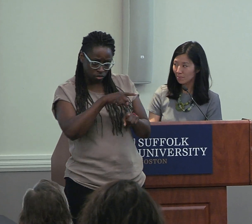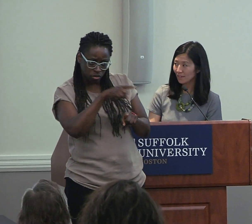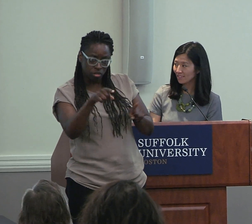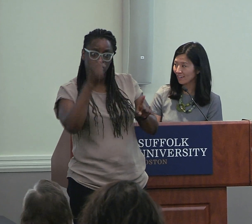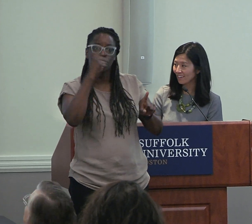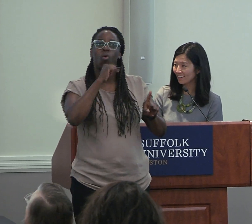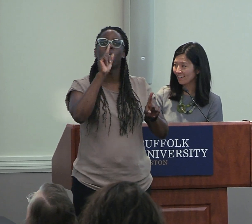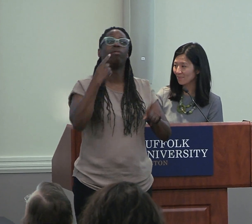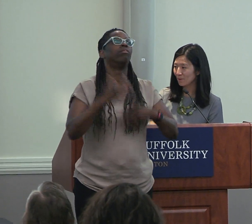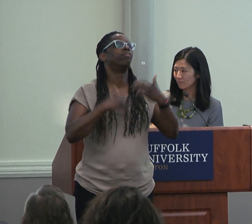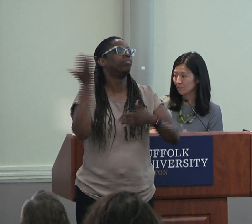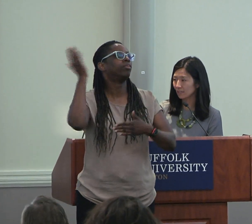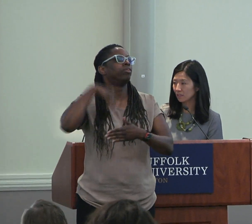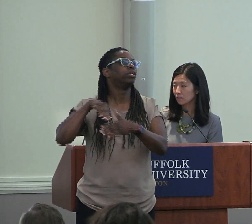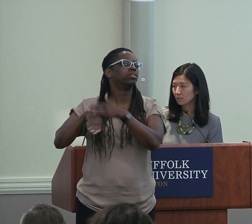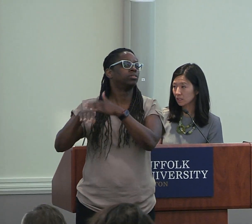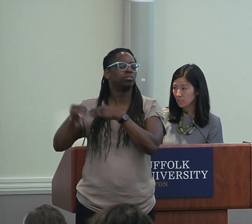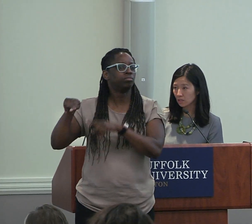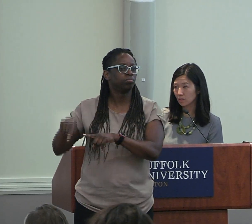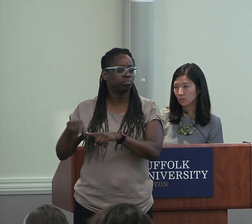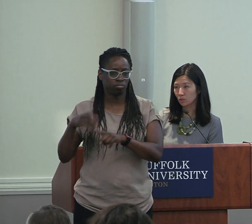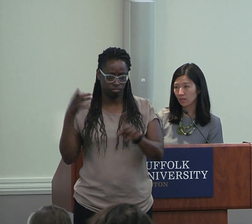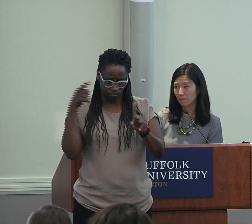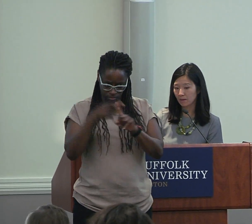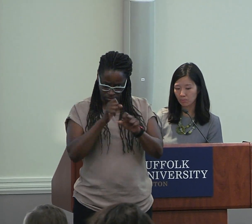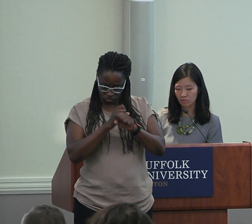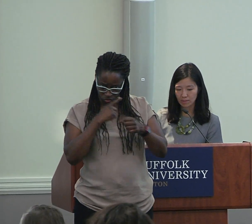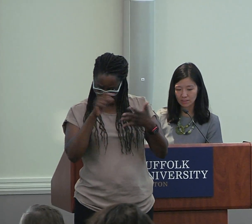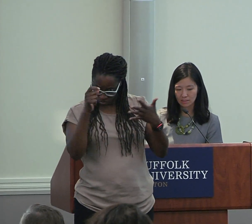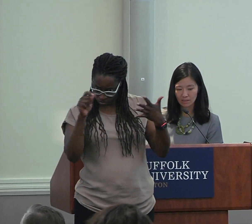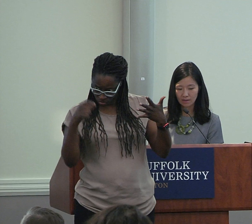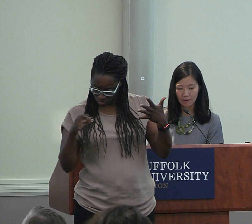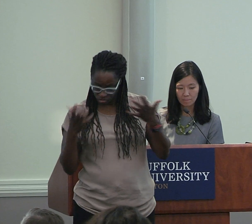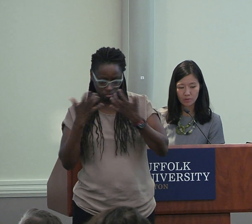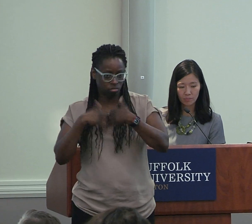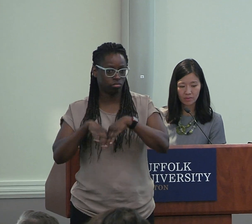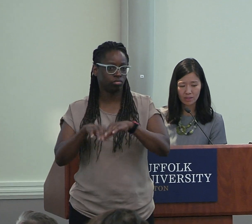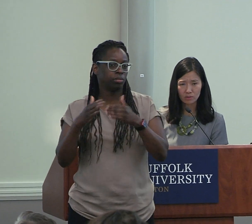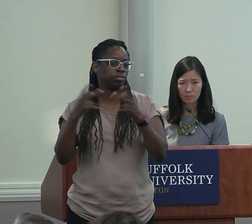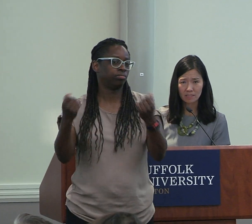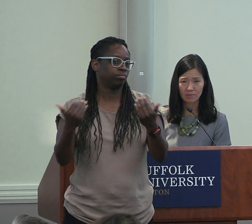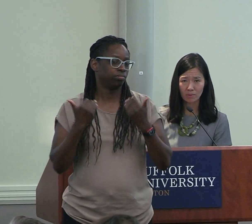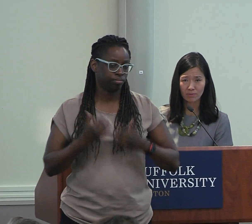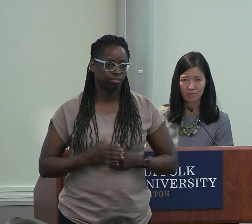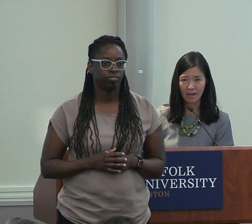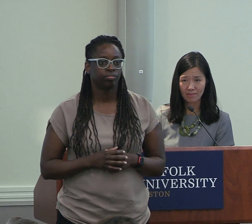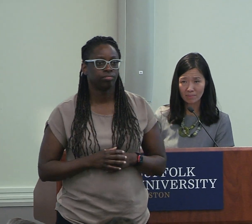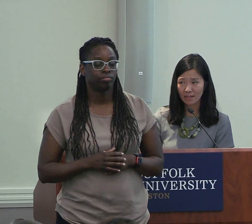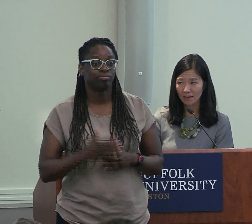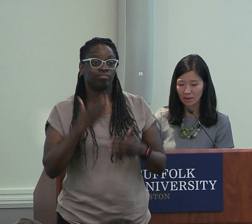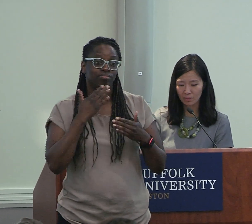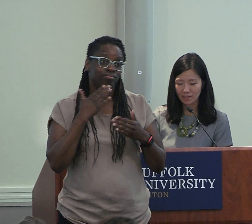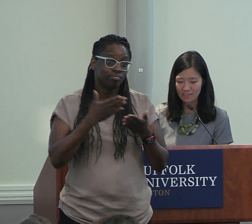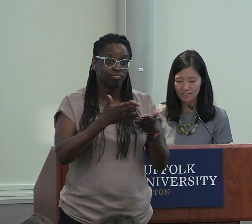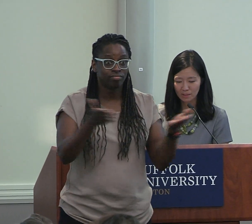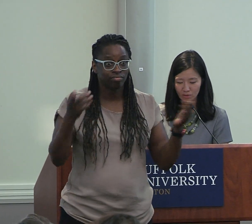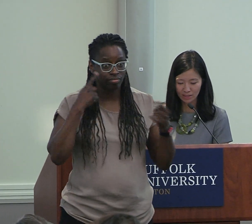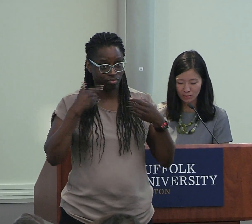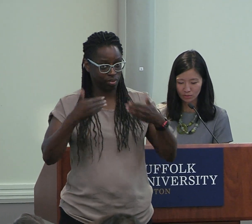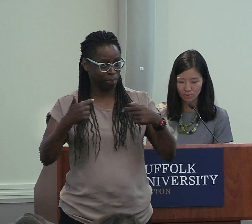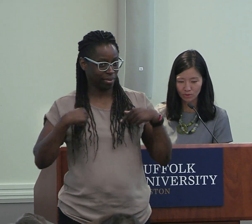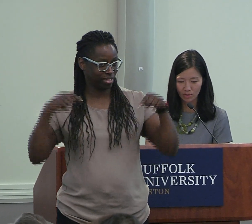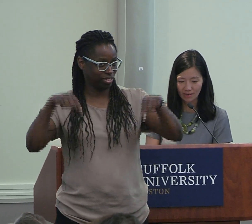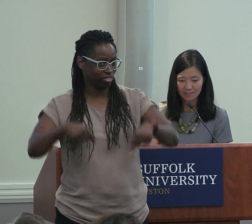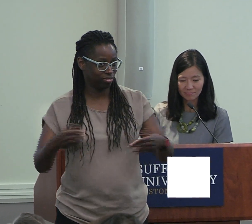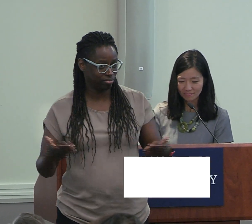once a ribbon is cut, but really continuing to try to make improvements. So thank you so much, everyone, for having me. I want to say a special